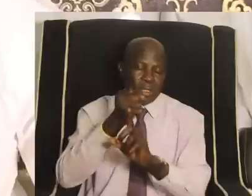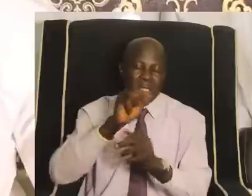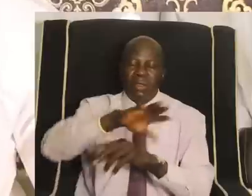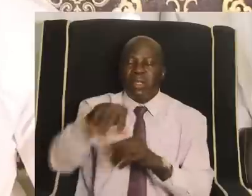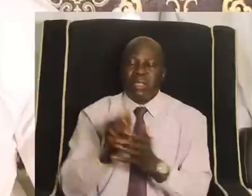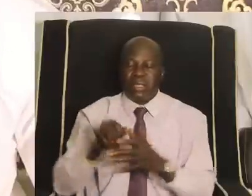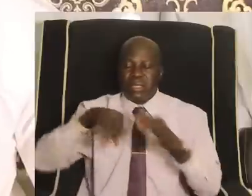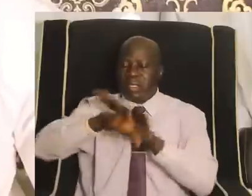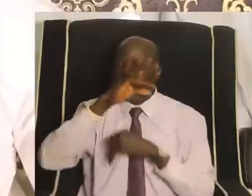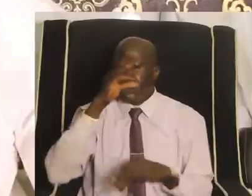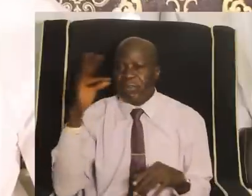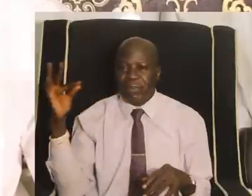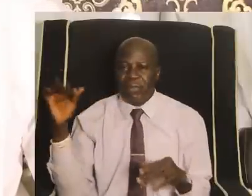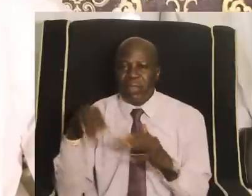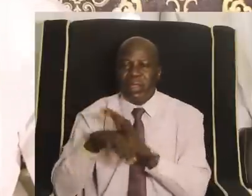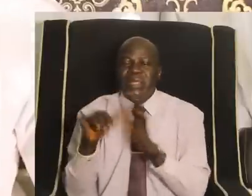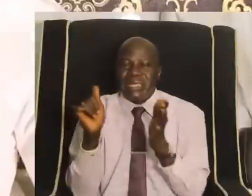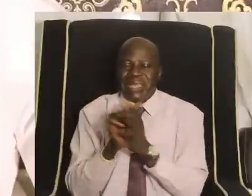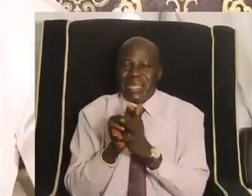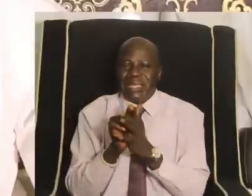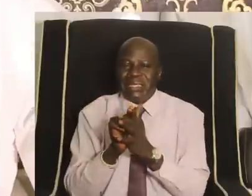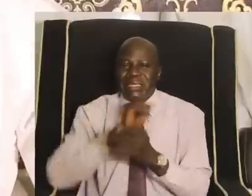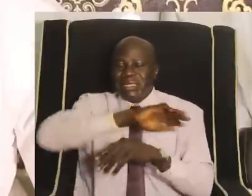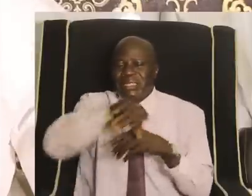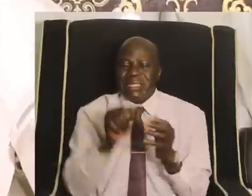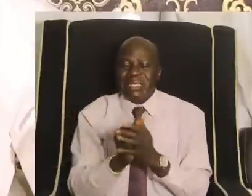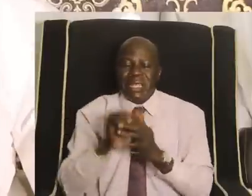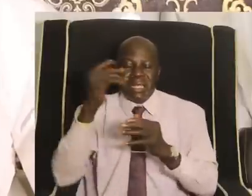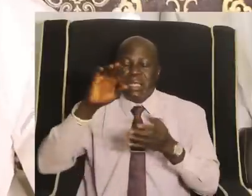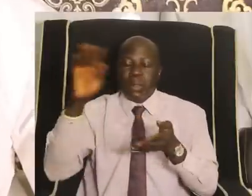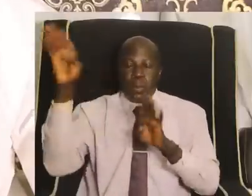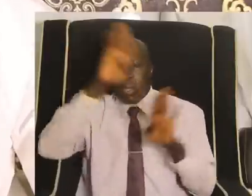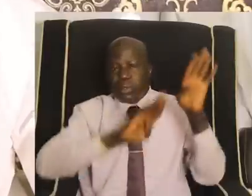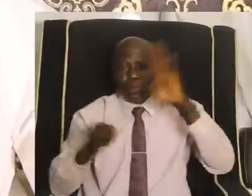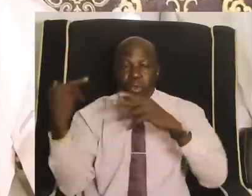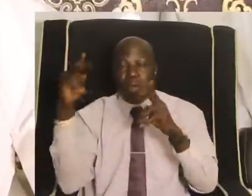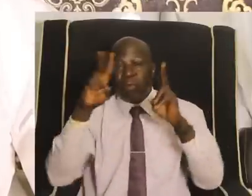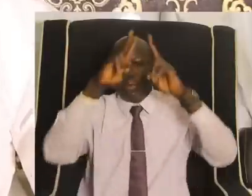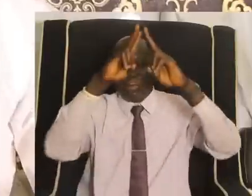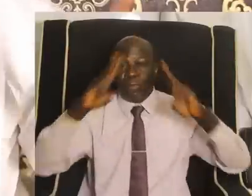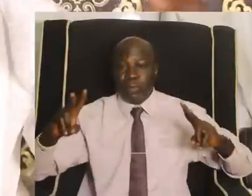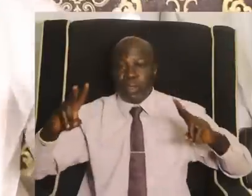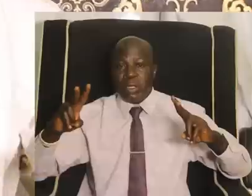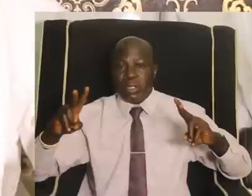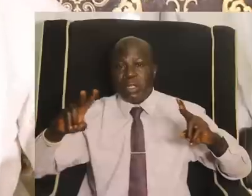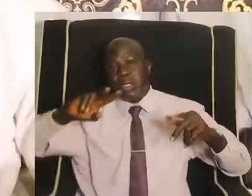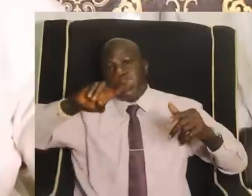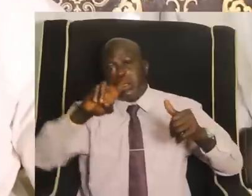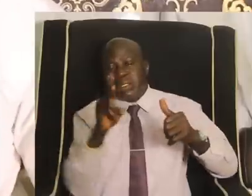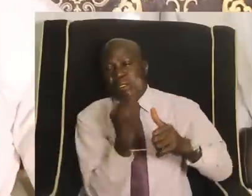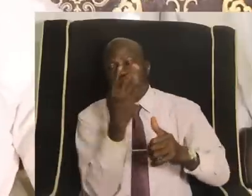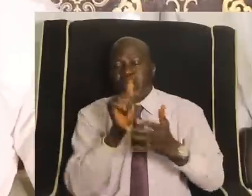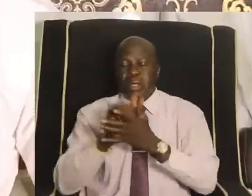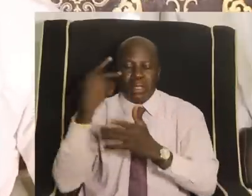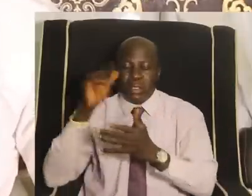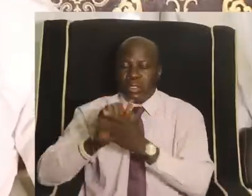saw himself in this farm. Ìyẹn ni pé ogun abúlé ló ń jà. That means it's a battle of village that is tormenting. Èkejì orí òmìnira lẹ́gbẹ̀ẹ́